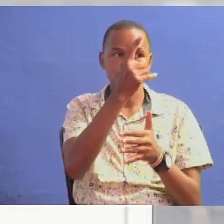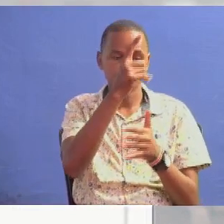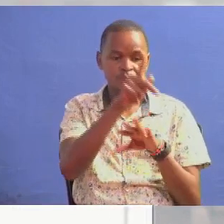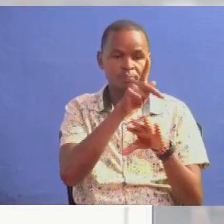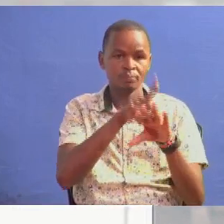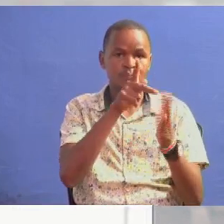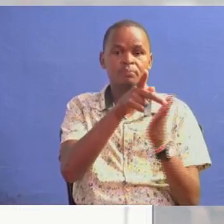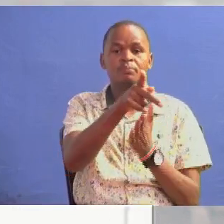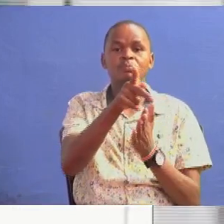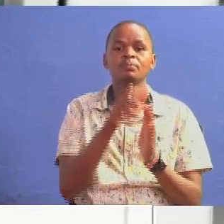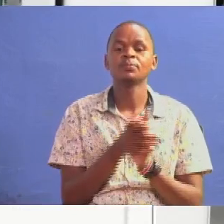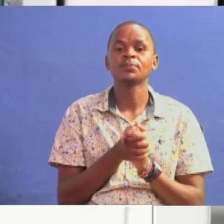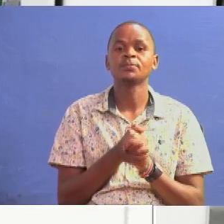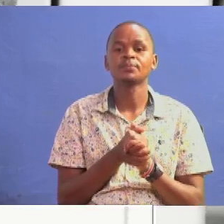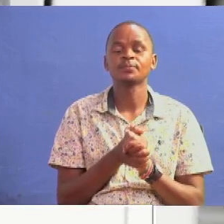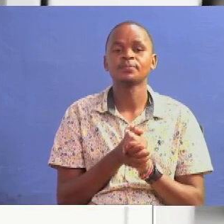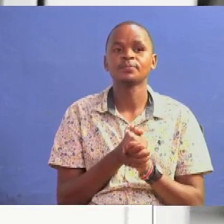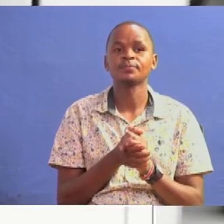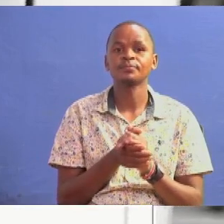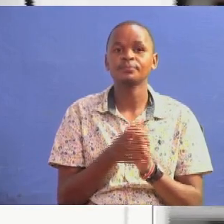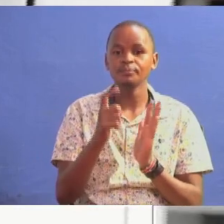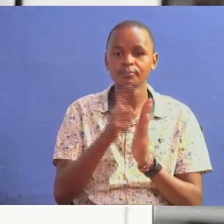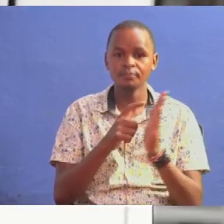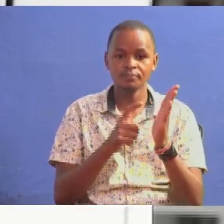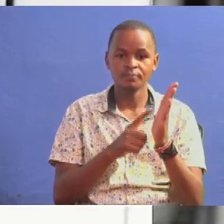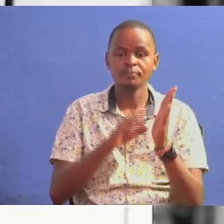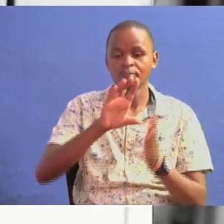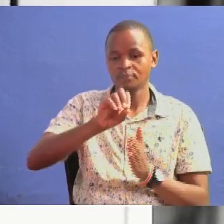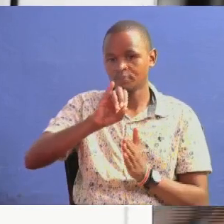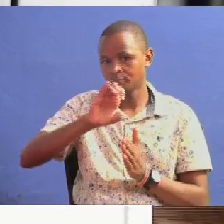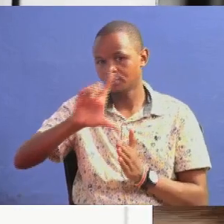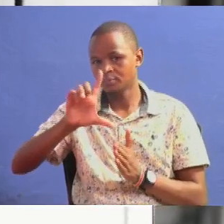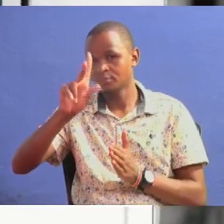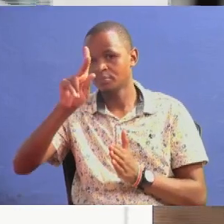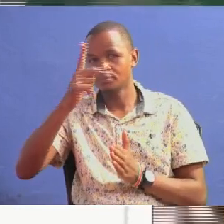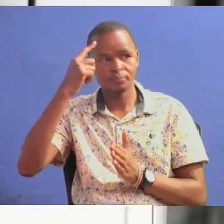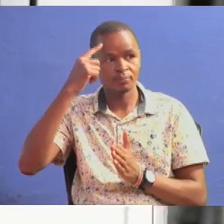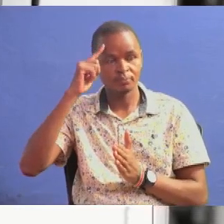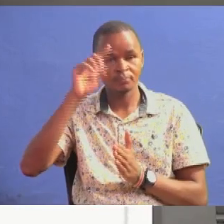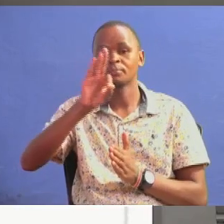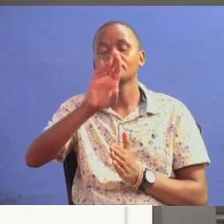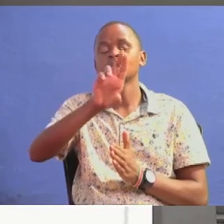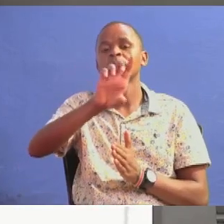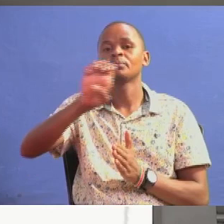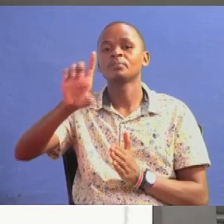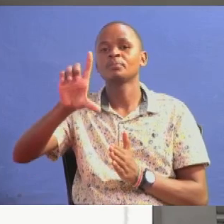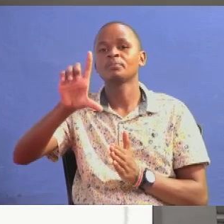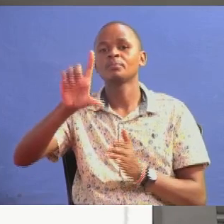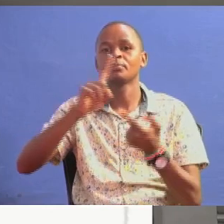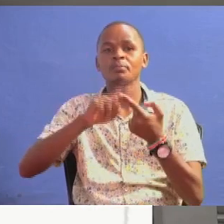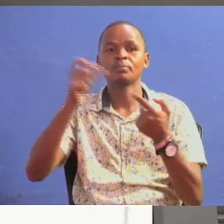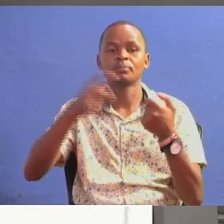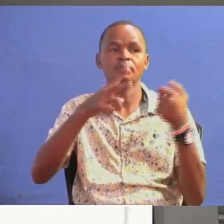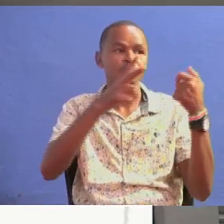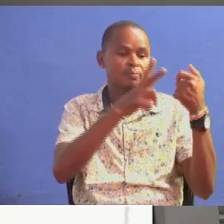principal payment. The state owes oil marketers 9.9 billion Kenyan shillings for the fuel stabilization scheme reinstated from